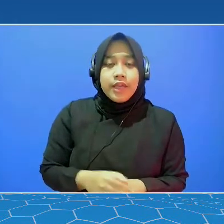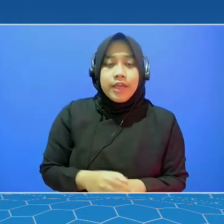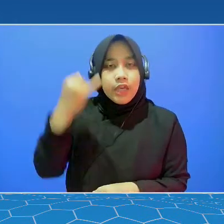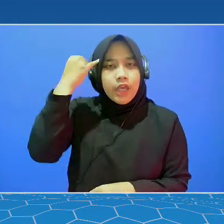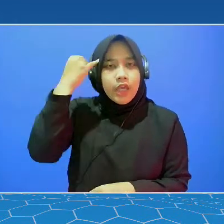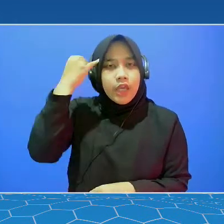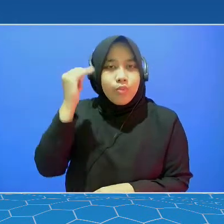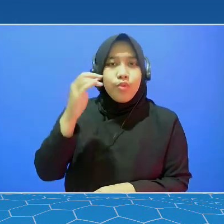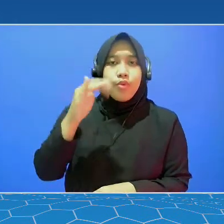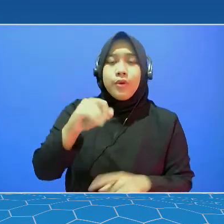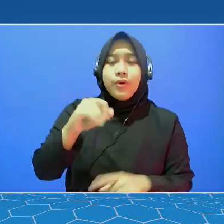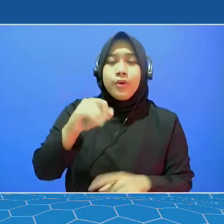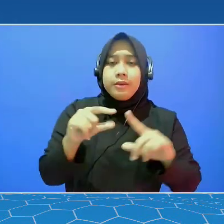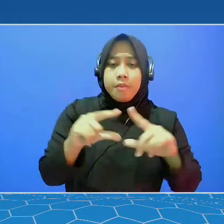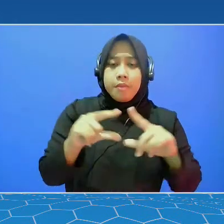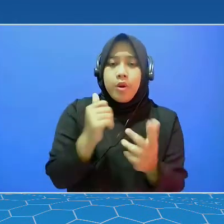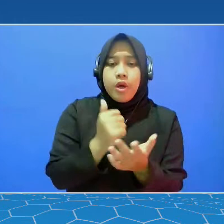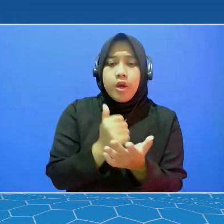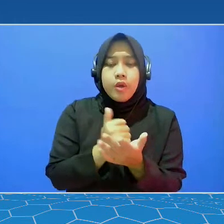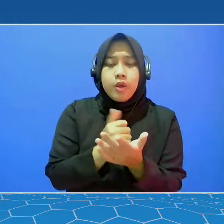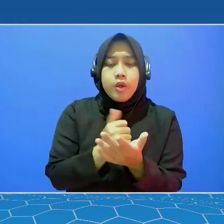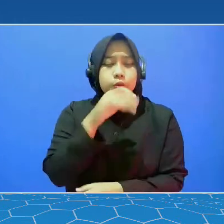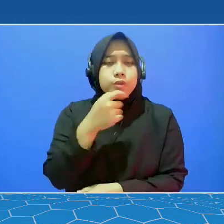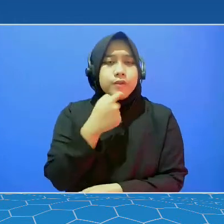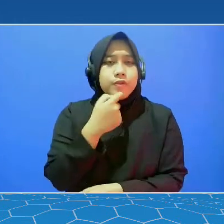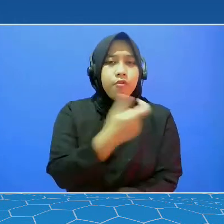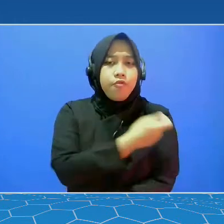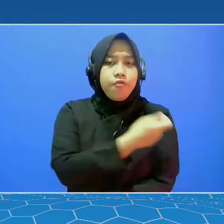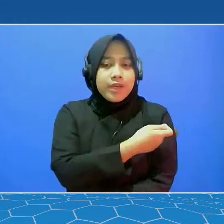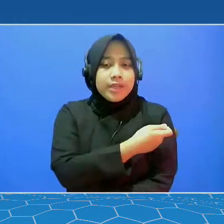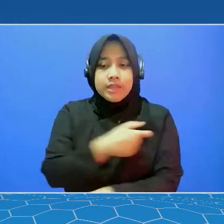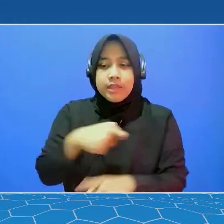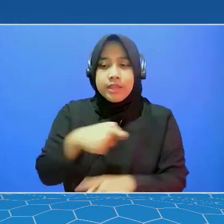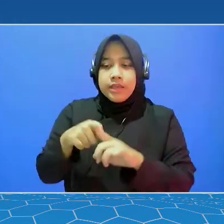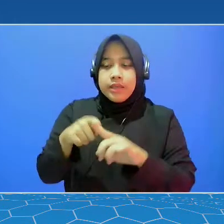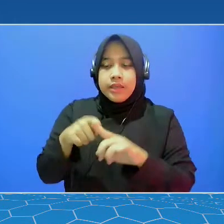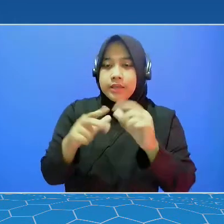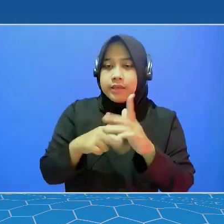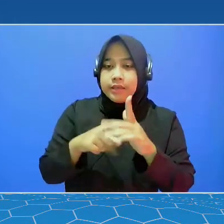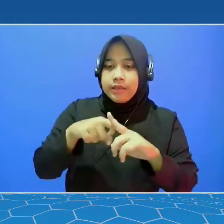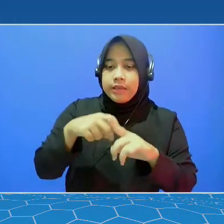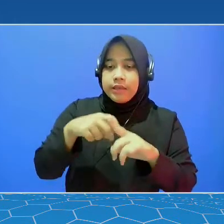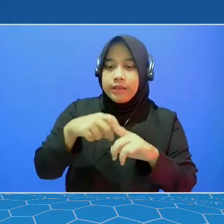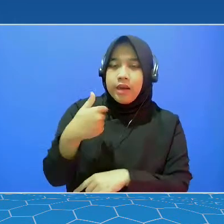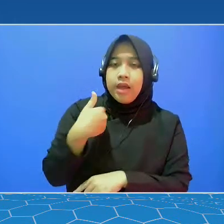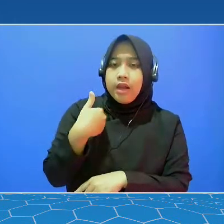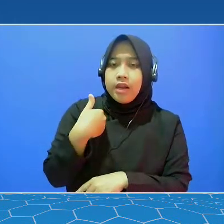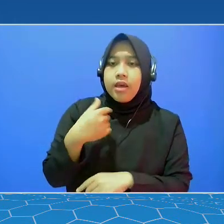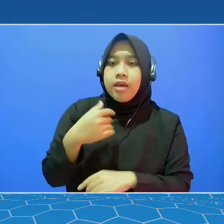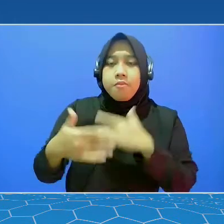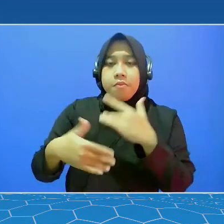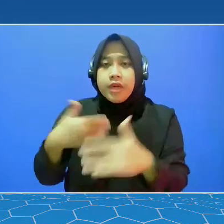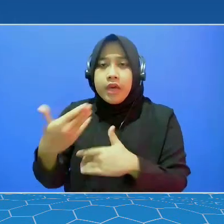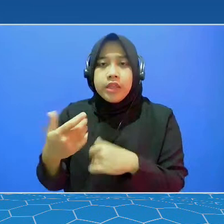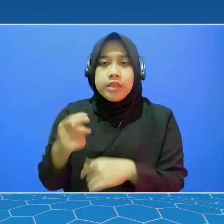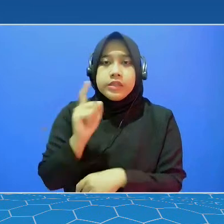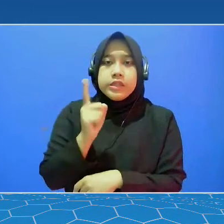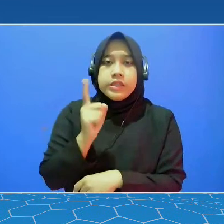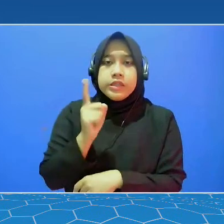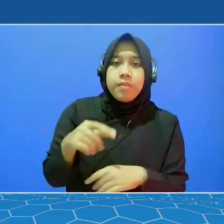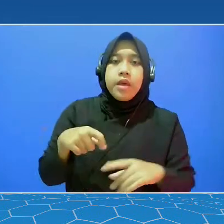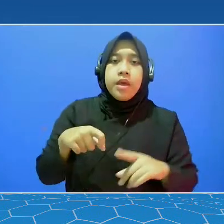like dementia, cancer vaccines, dealing with cardiovascular factors like